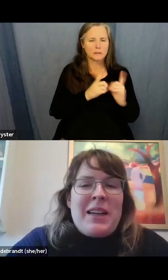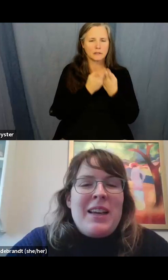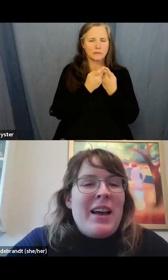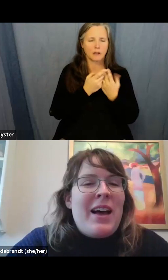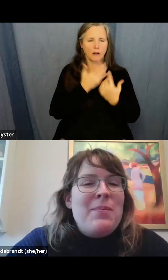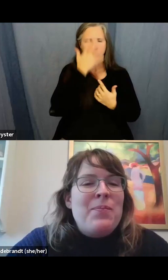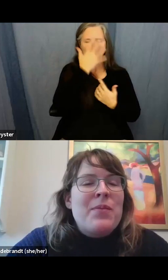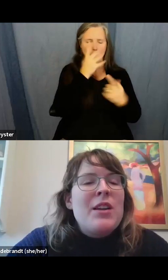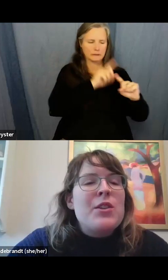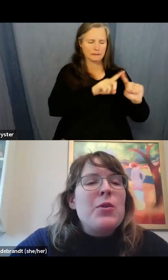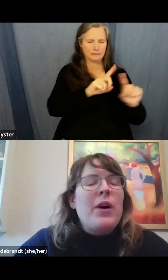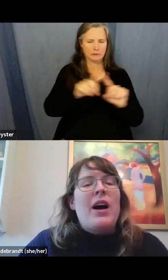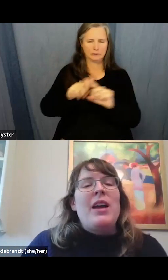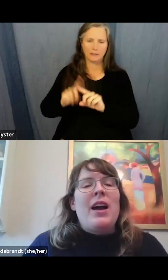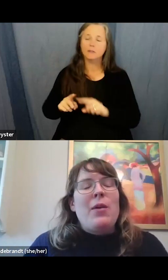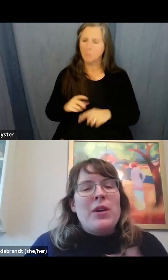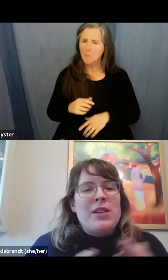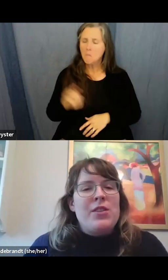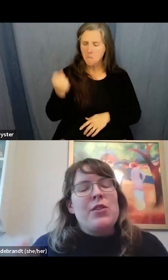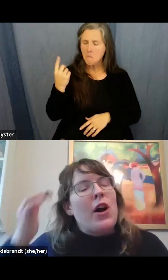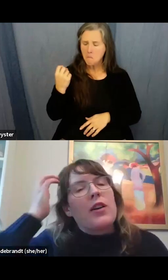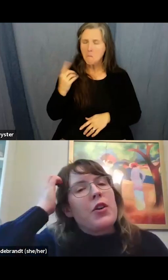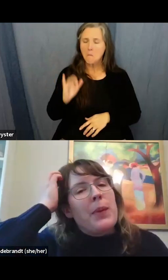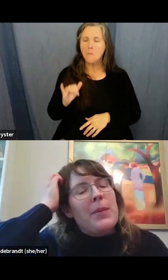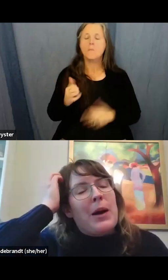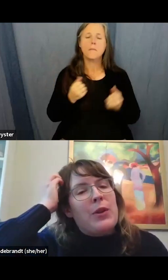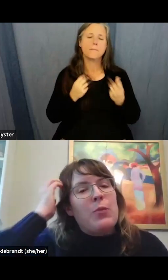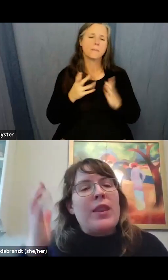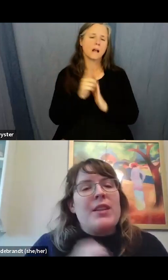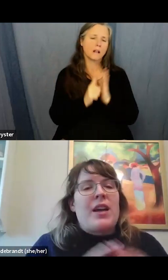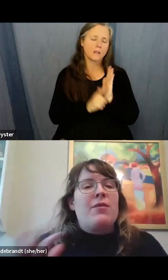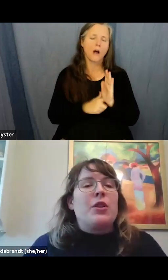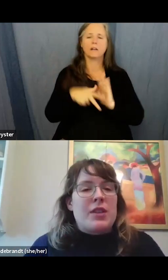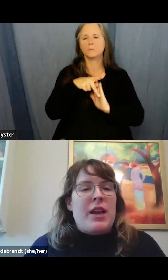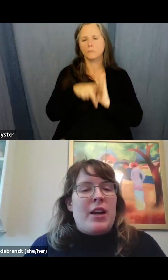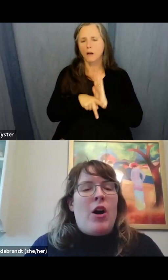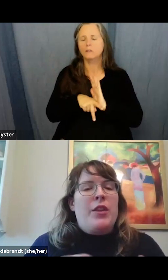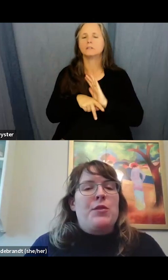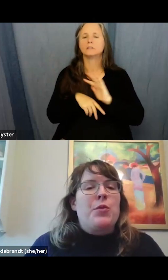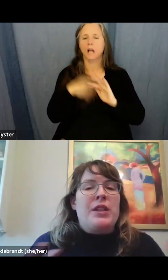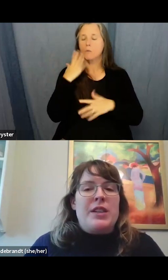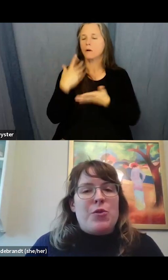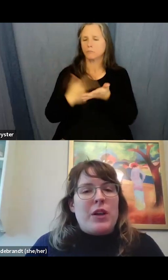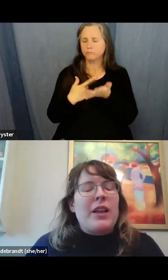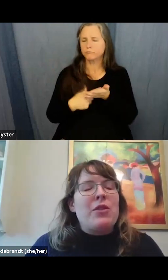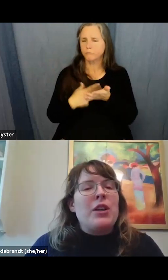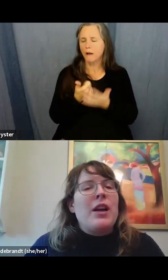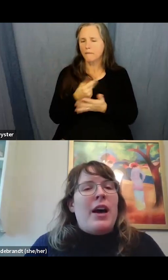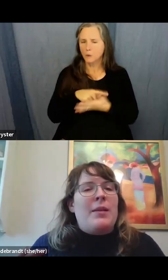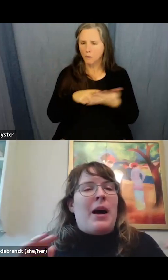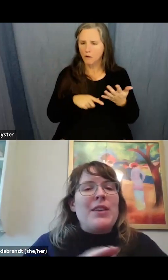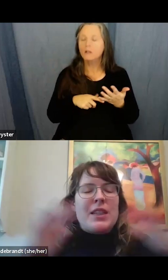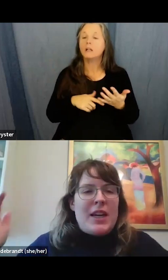Thanks, Meg. So I want us to just talk a little bit about what this kind of looks like on the school and district